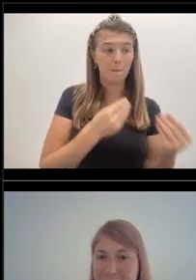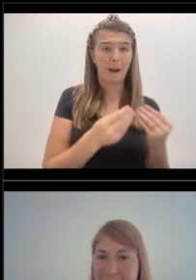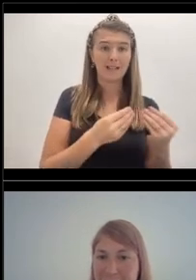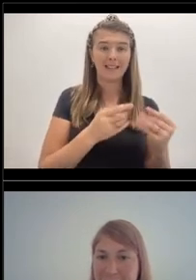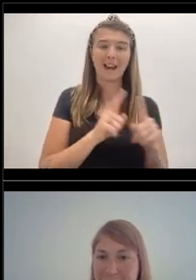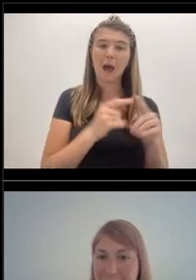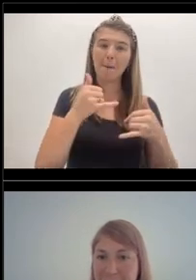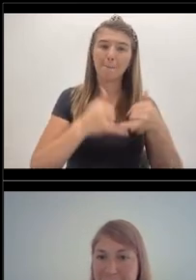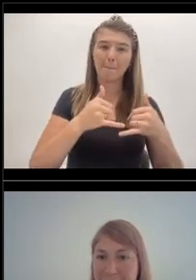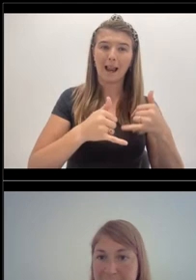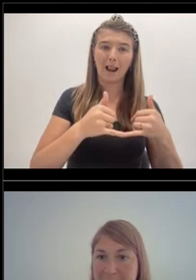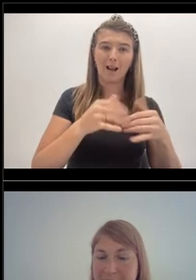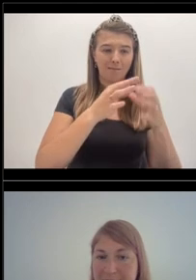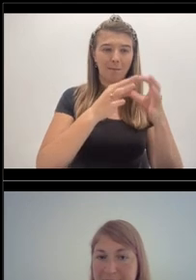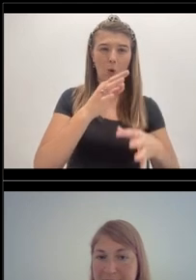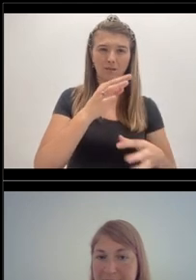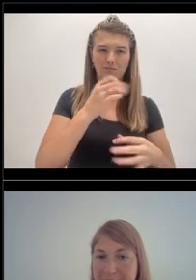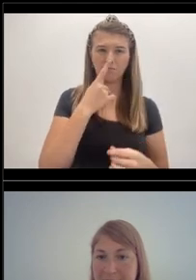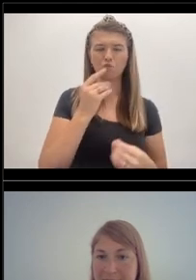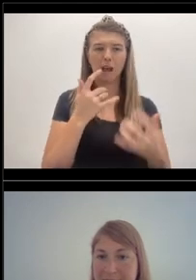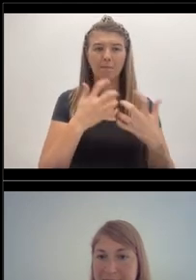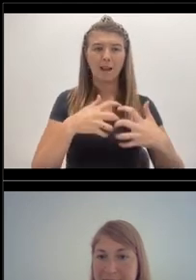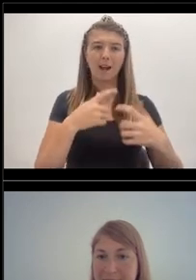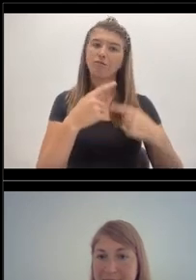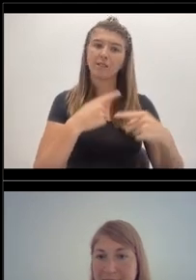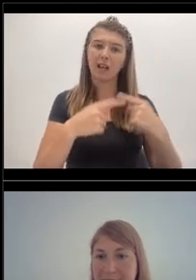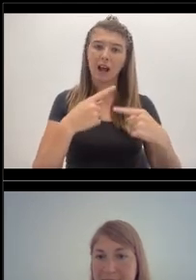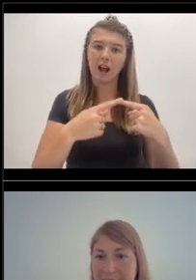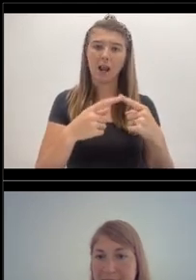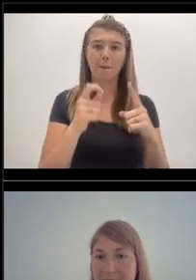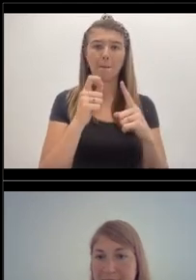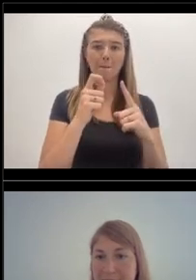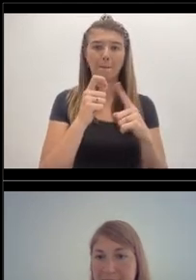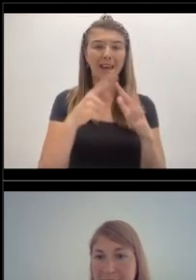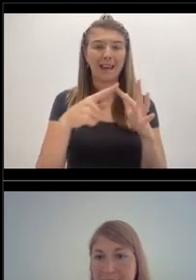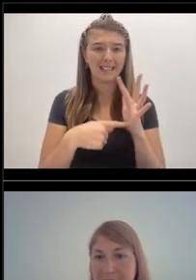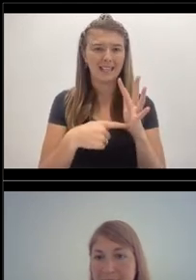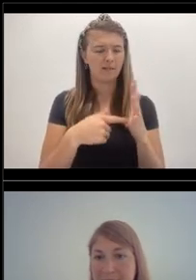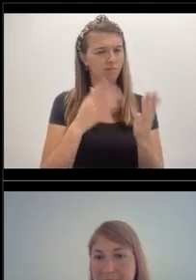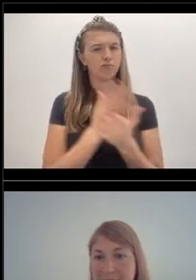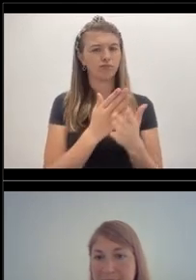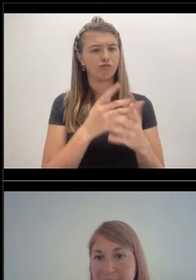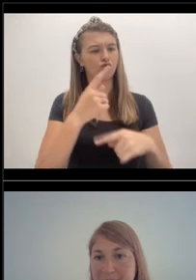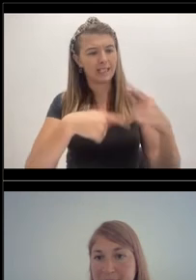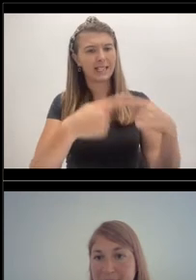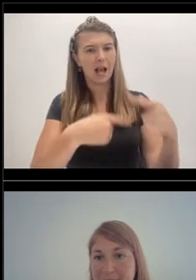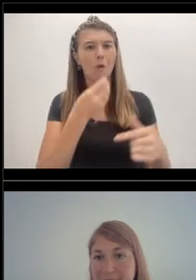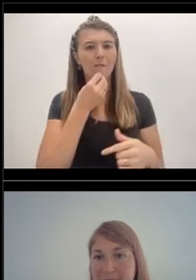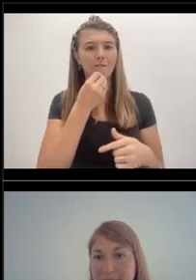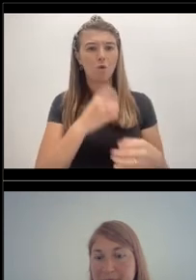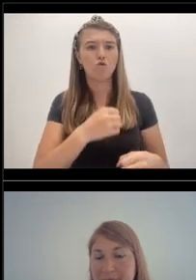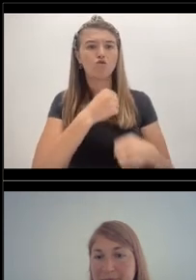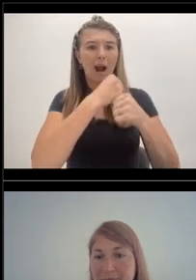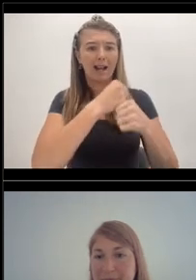contain mechanically recycled HDPE. PET is massively recycled into food grade qualities. And I think with more